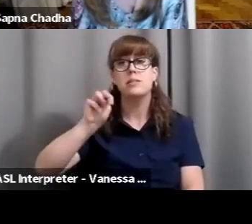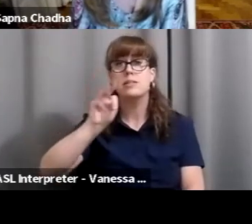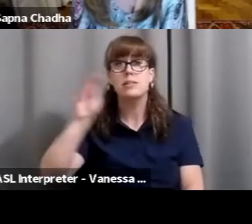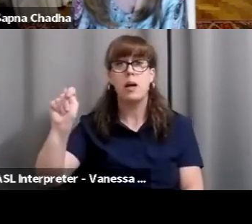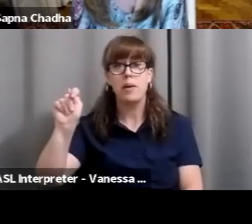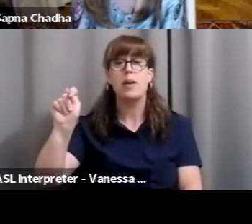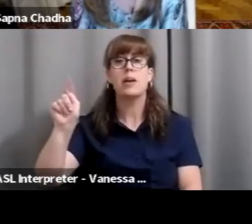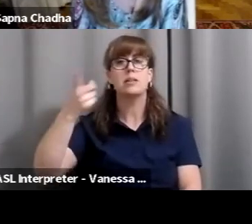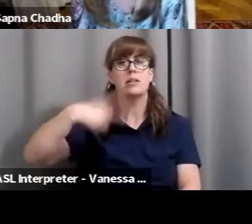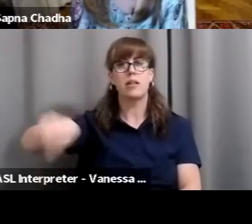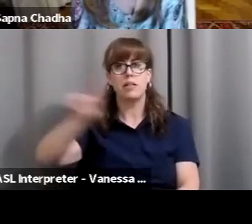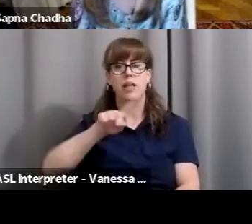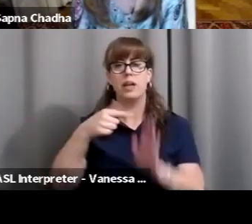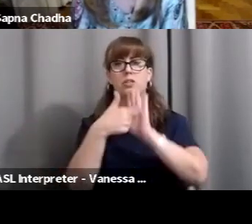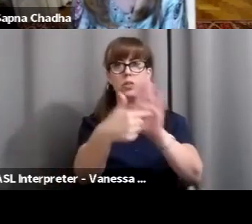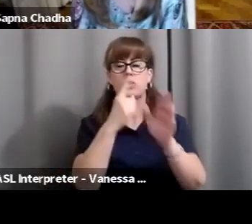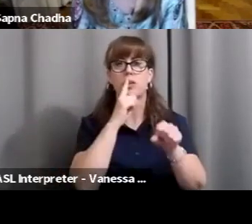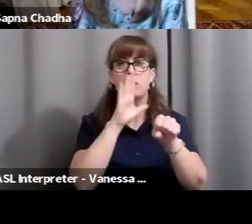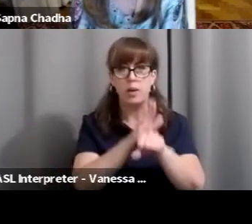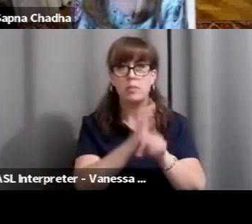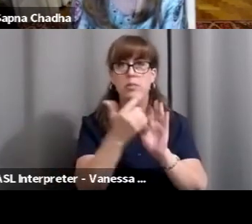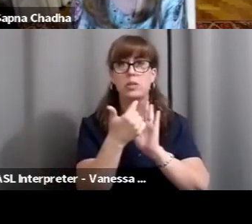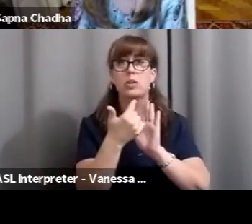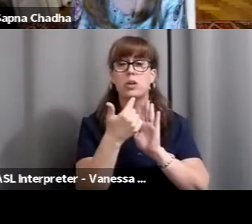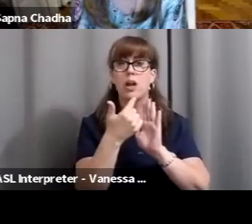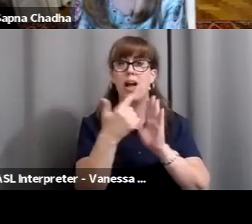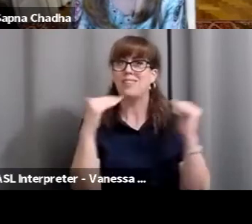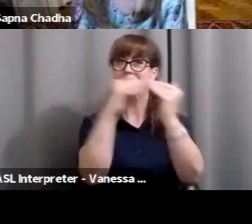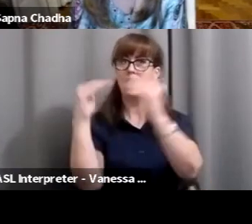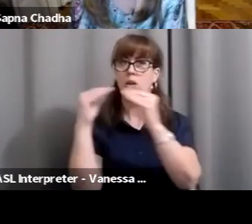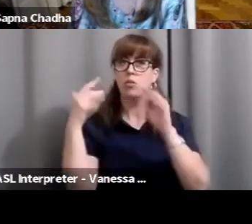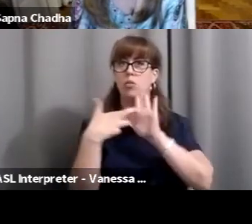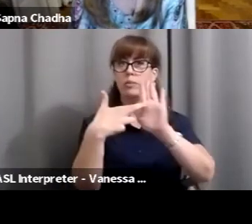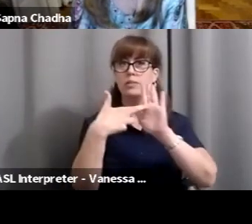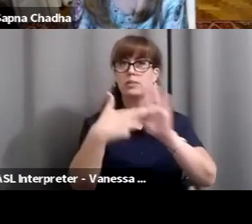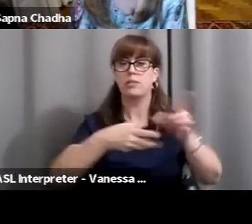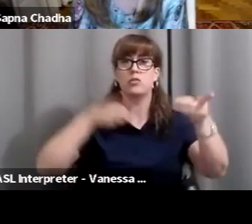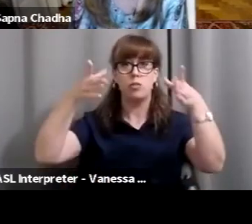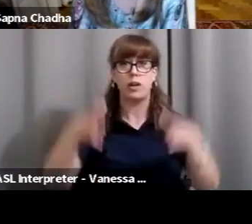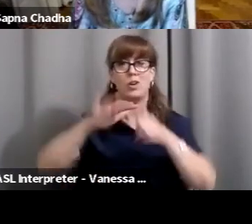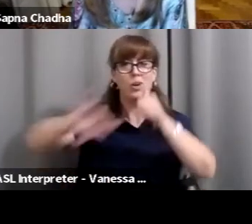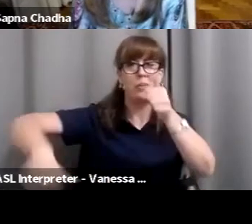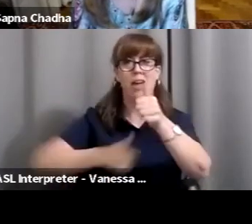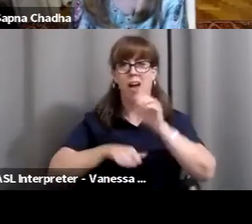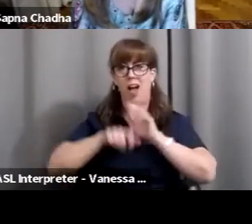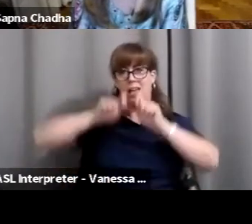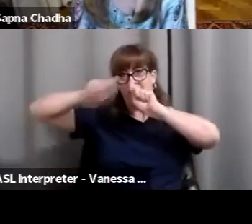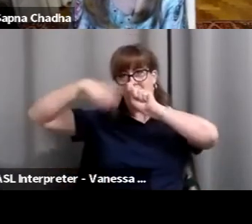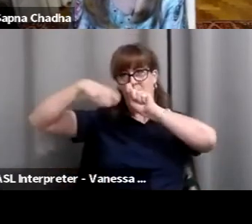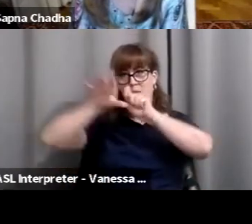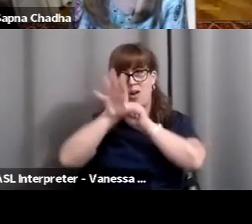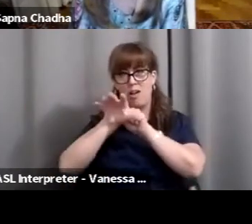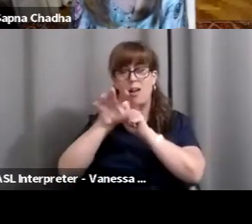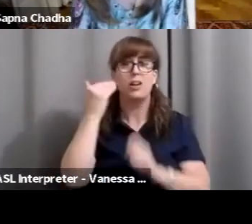achieve equal representation of female directors behind the camera. And what the Institute has found when we looked